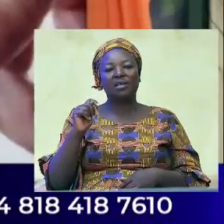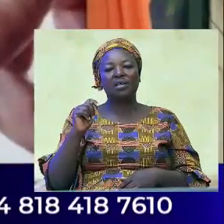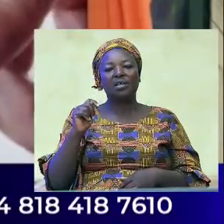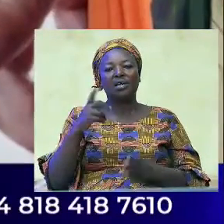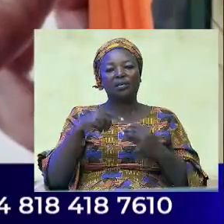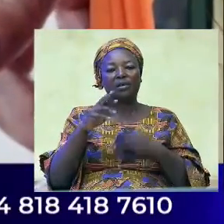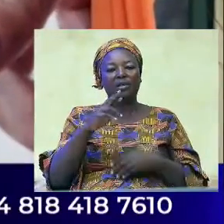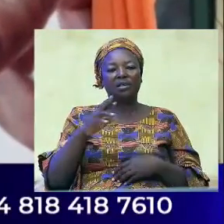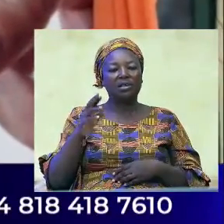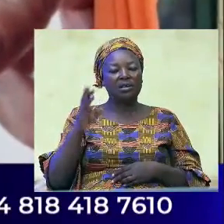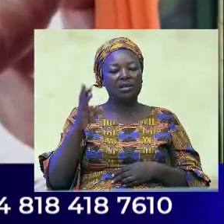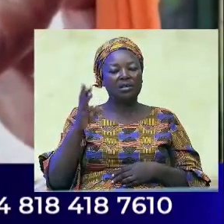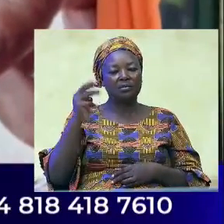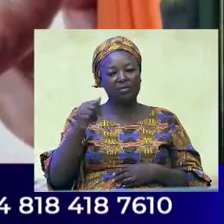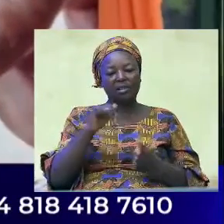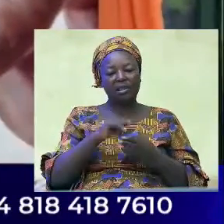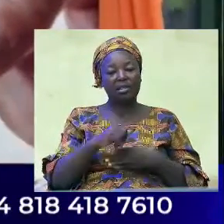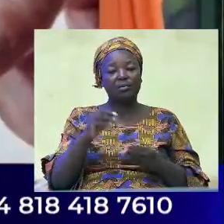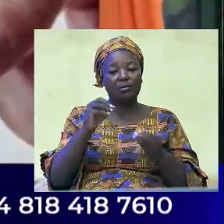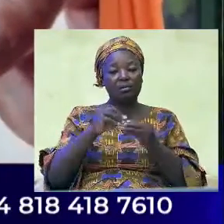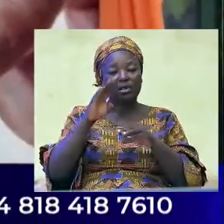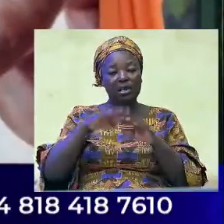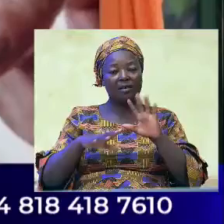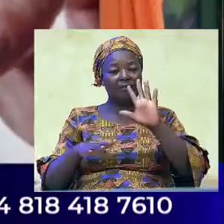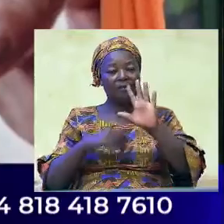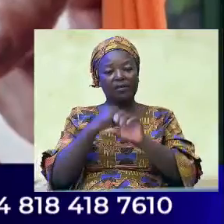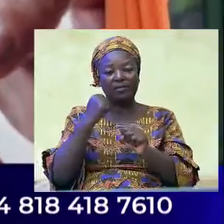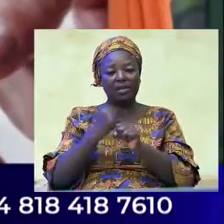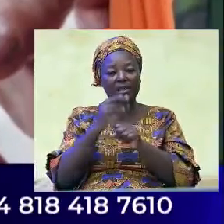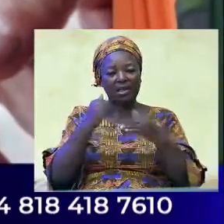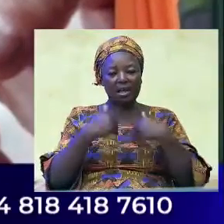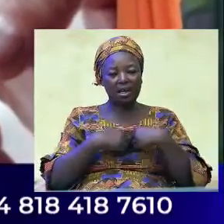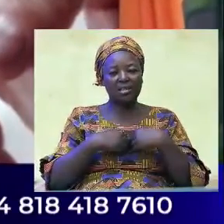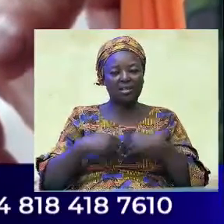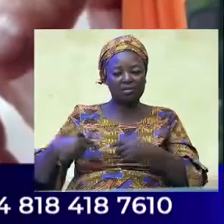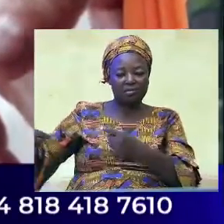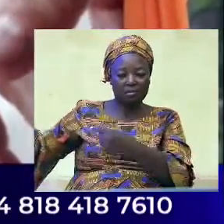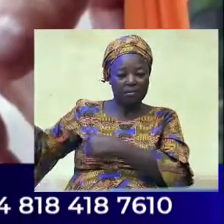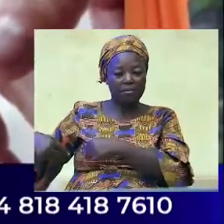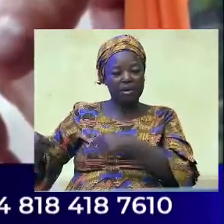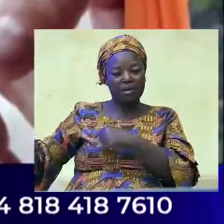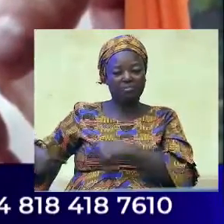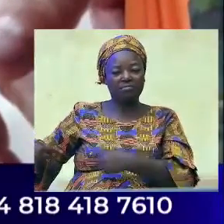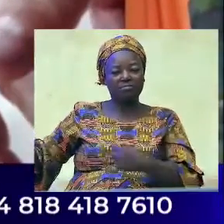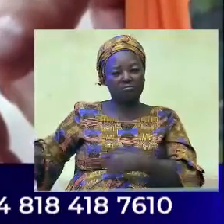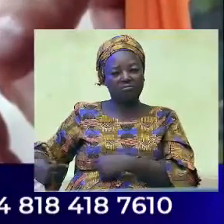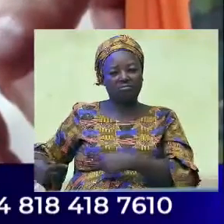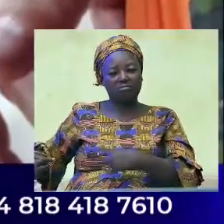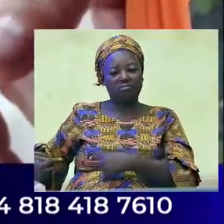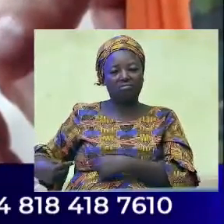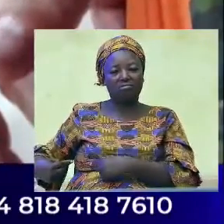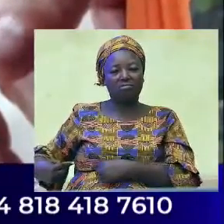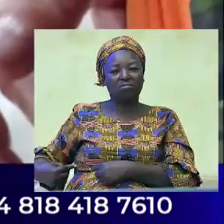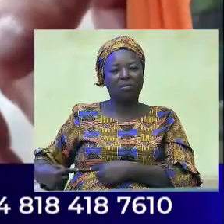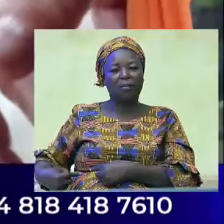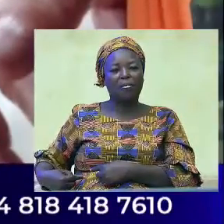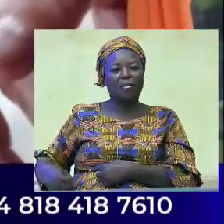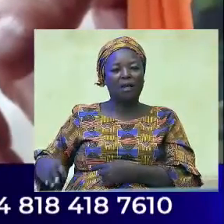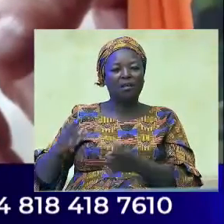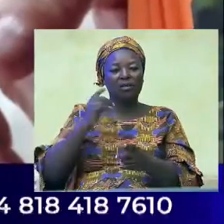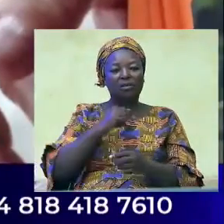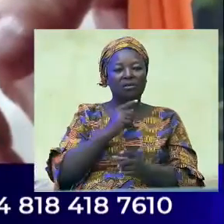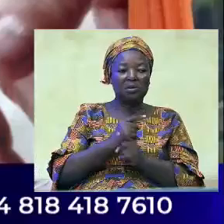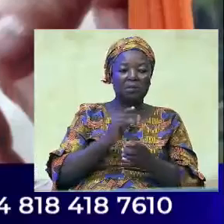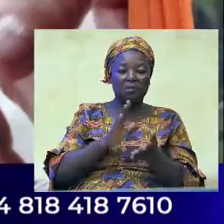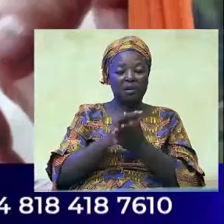my life. For more than 5 years, I've been having serious chest pain in my body here,